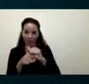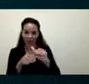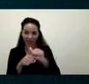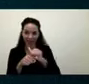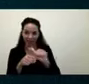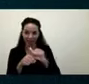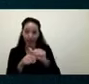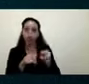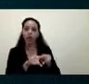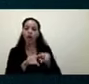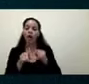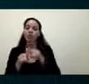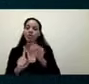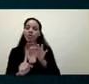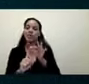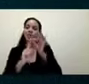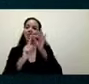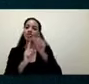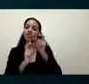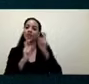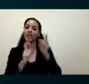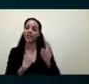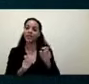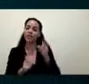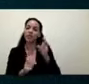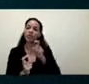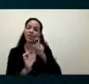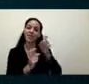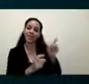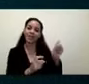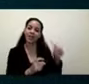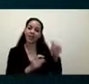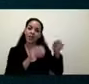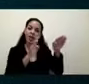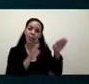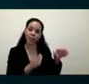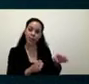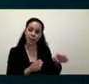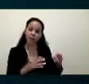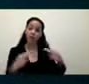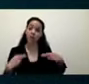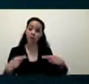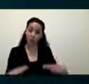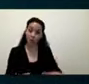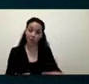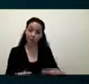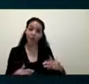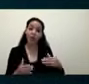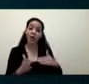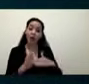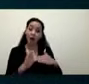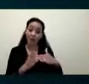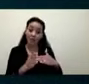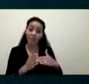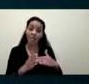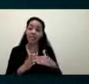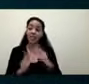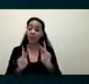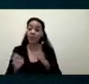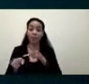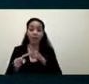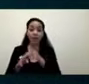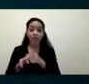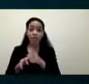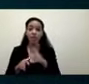special gift that you give another human being who is often, in the case of professionals who do this work, you're caring for people that are